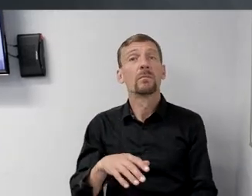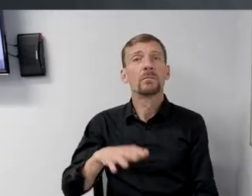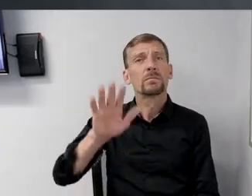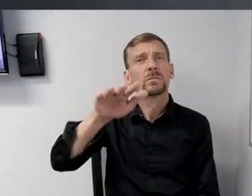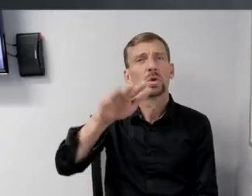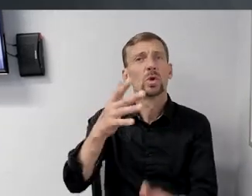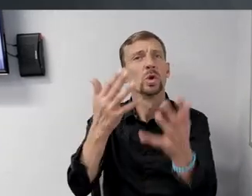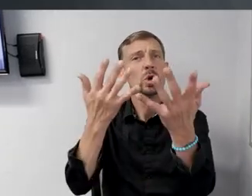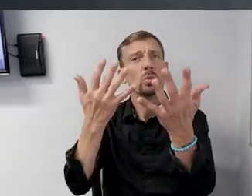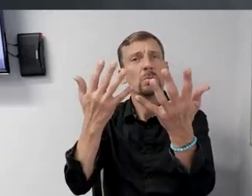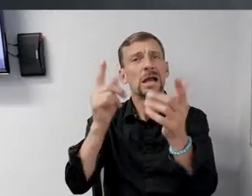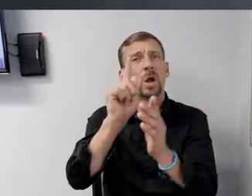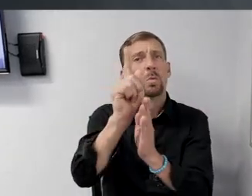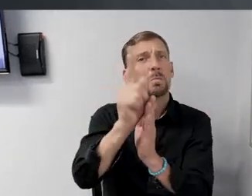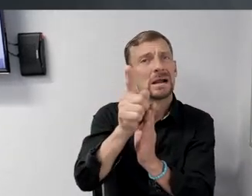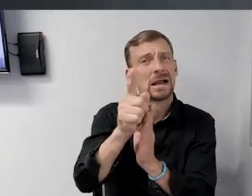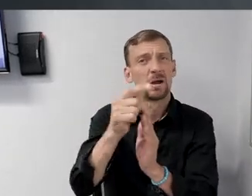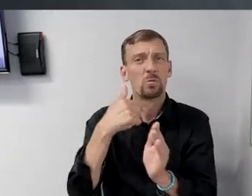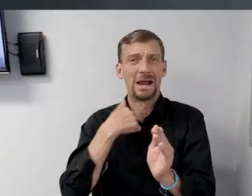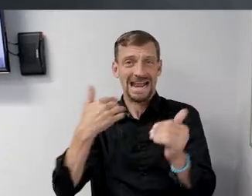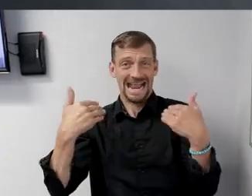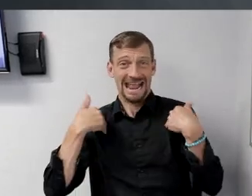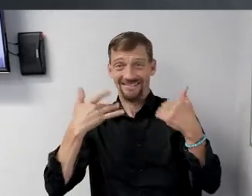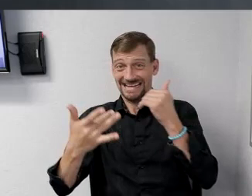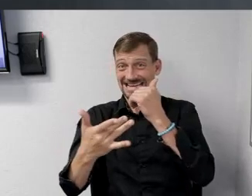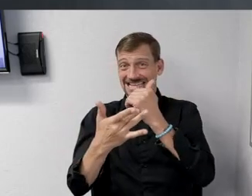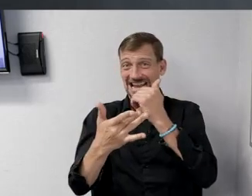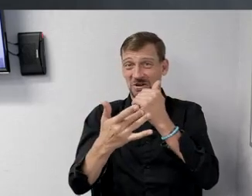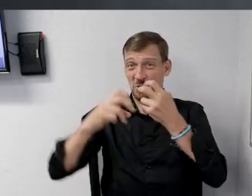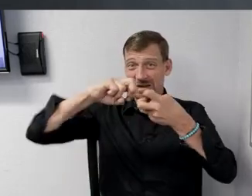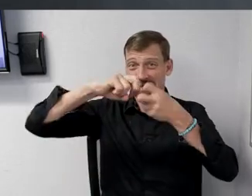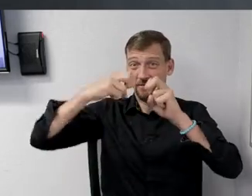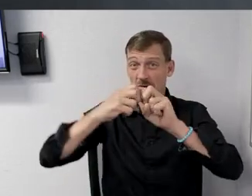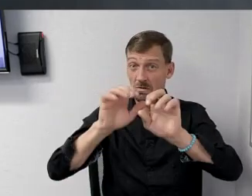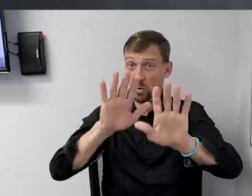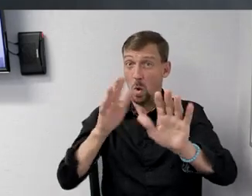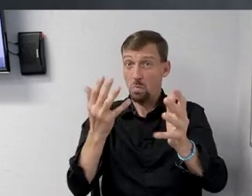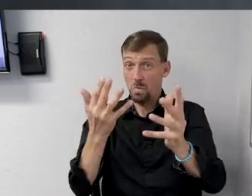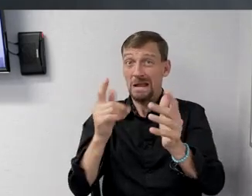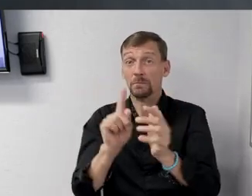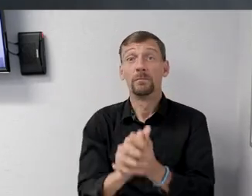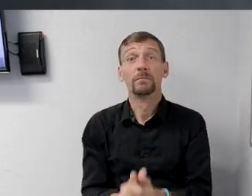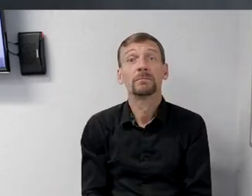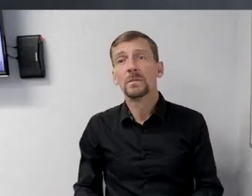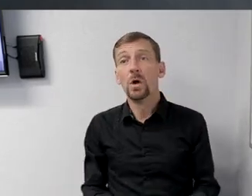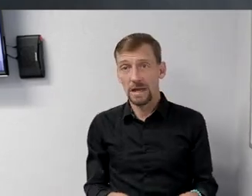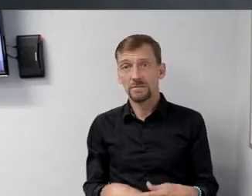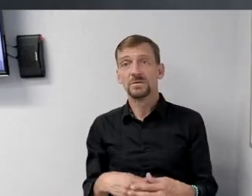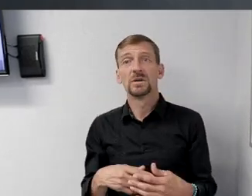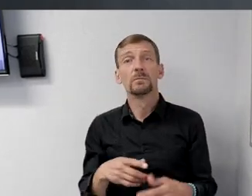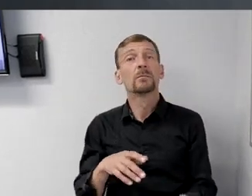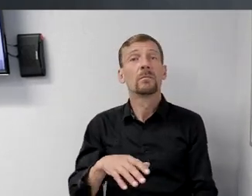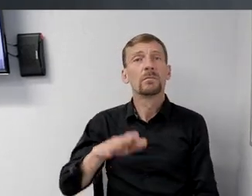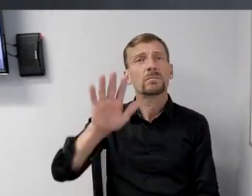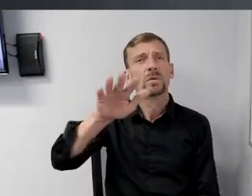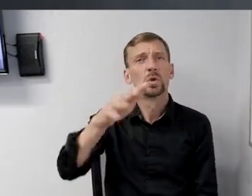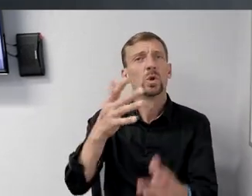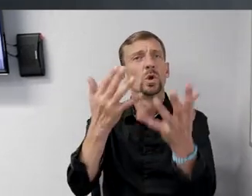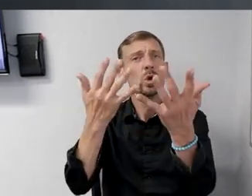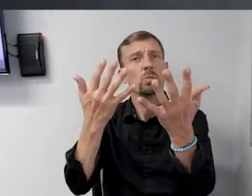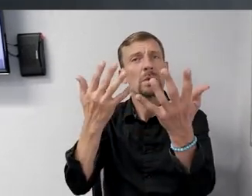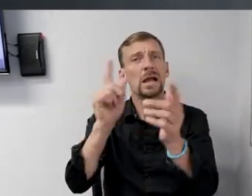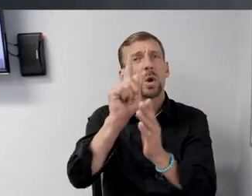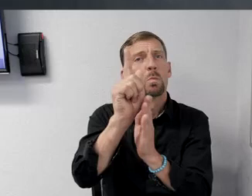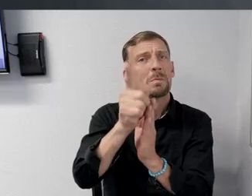them that you are putting that funding at risk. So yeah, I am concerned about that. I am concerned that if